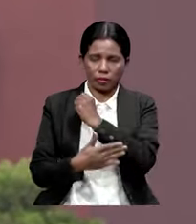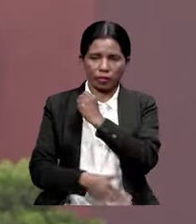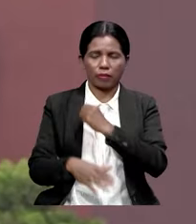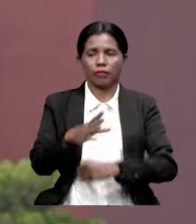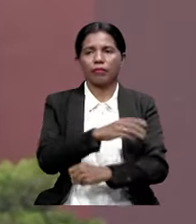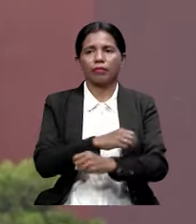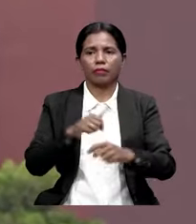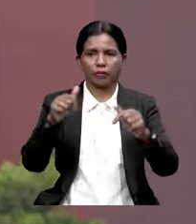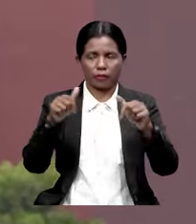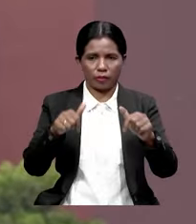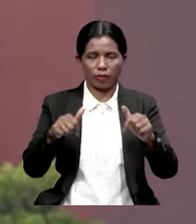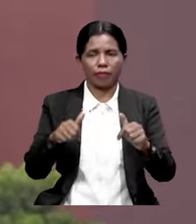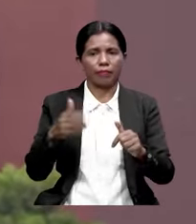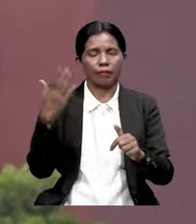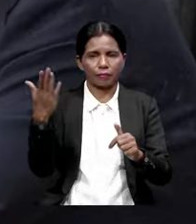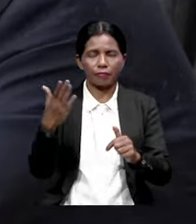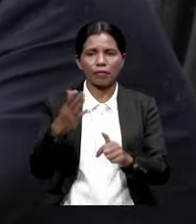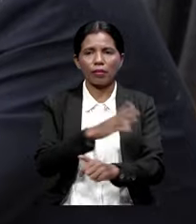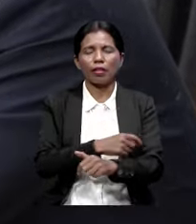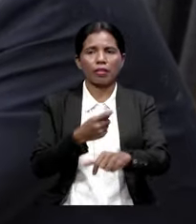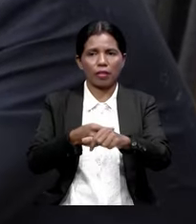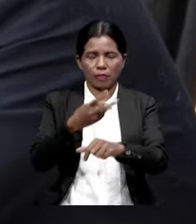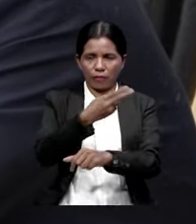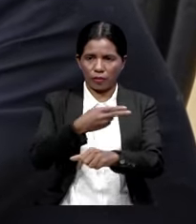happened in February this year.